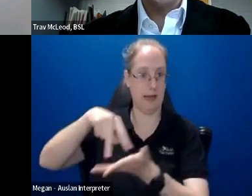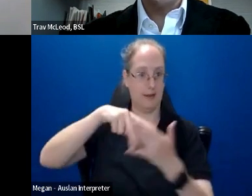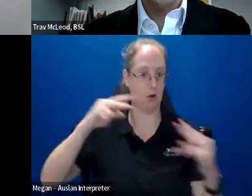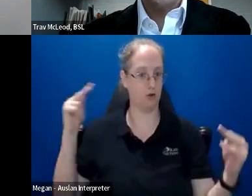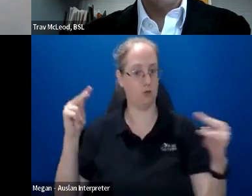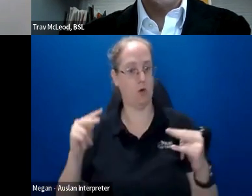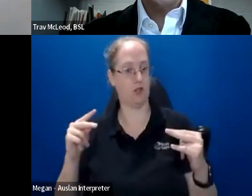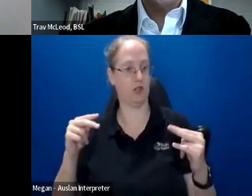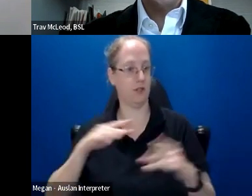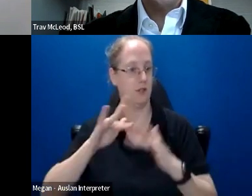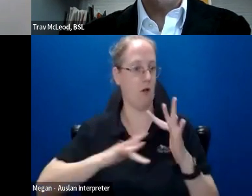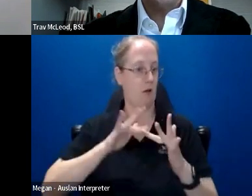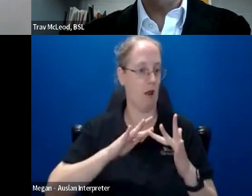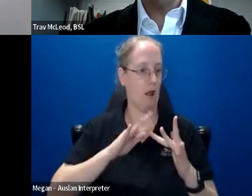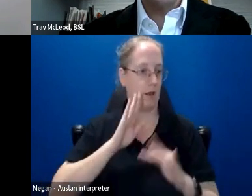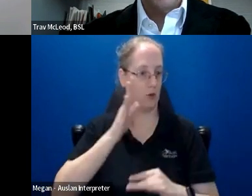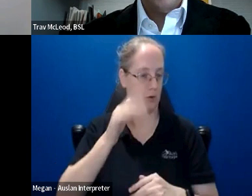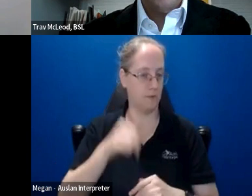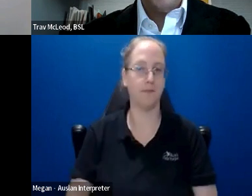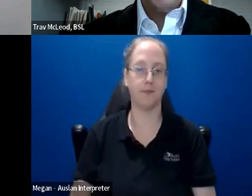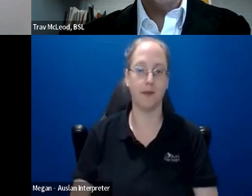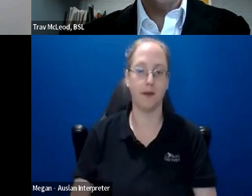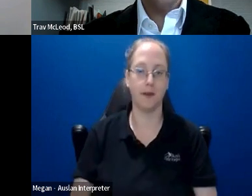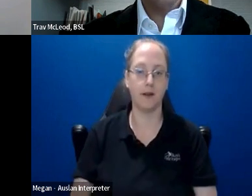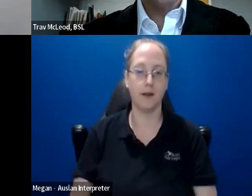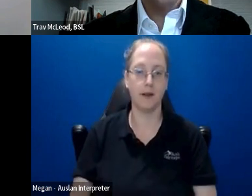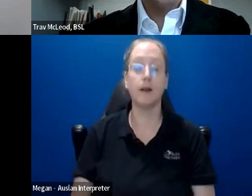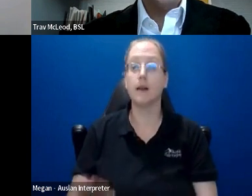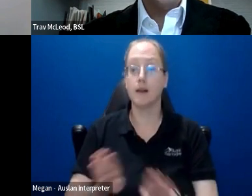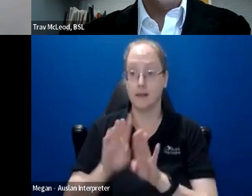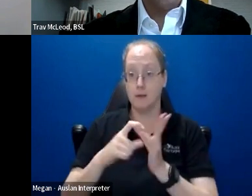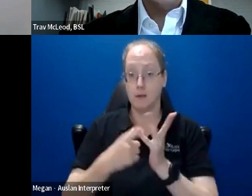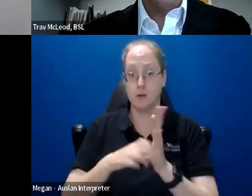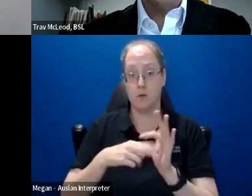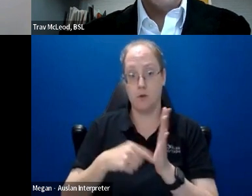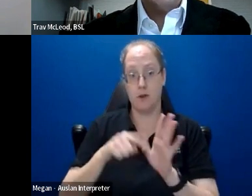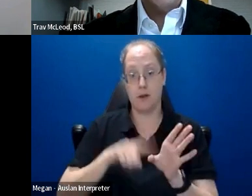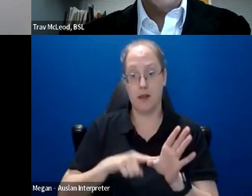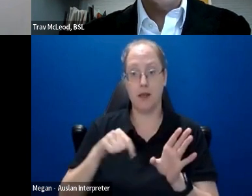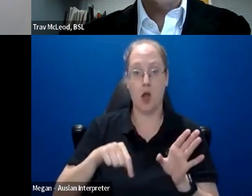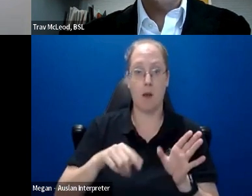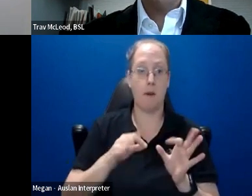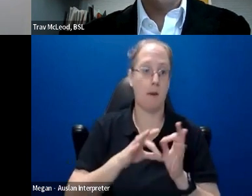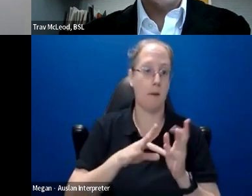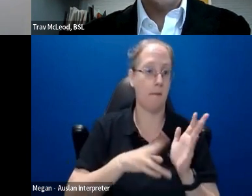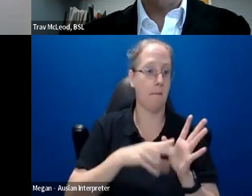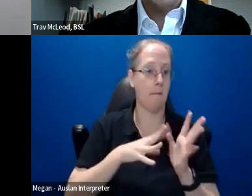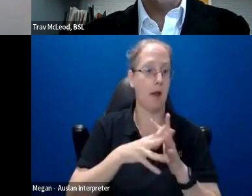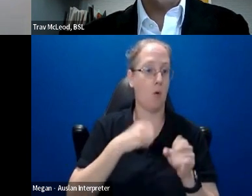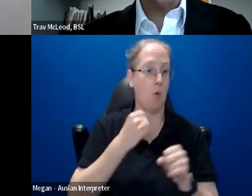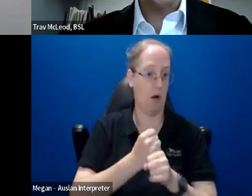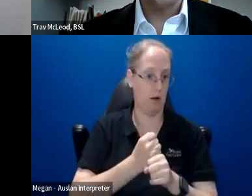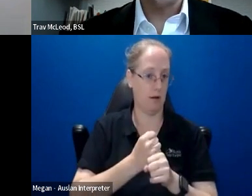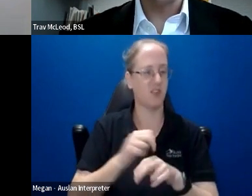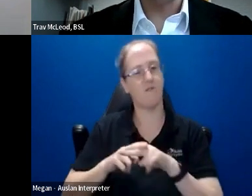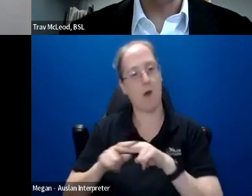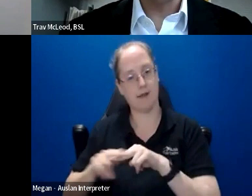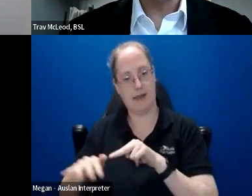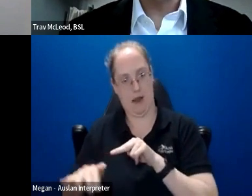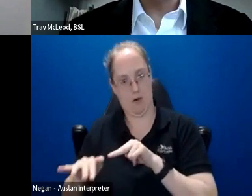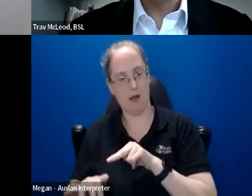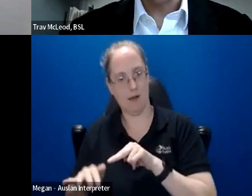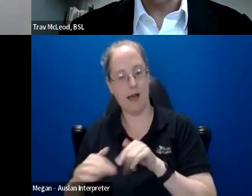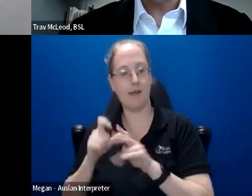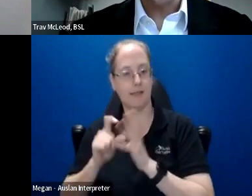this virtual BSL Talks from. Like Courtney, I'm on Bunawong land, so down in Frankston today at our